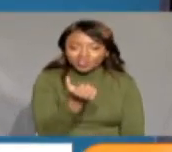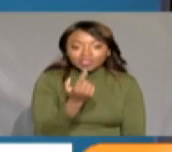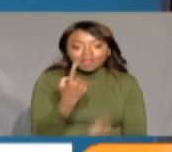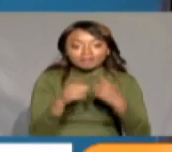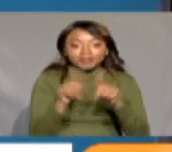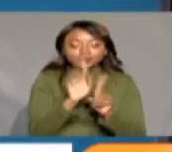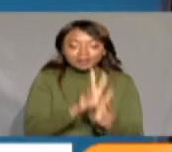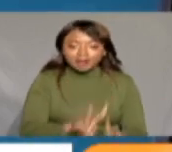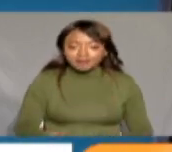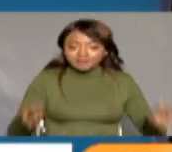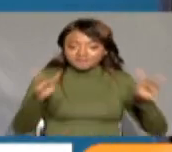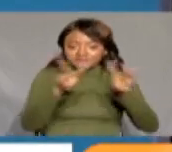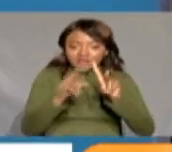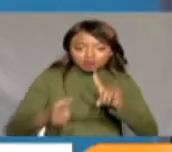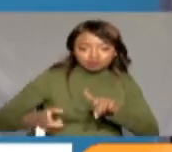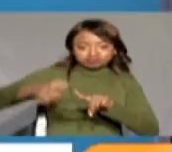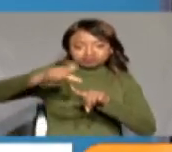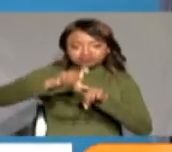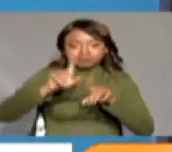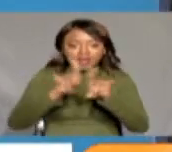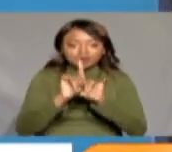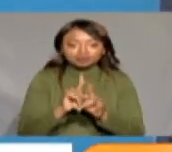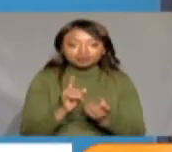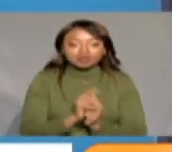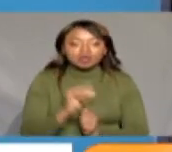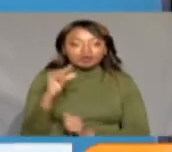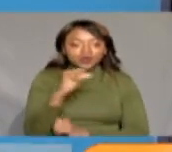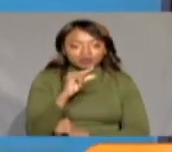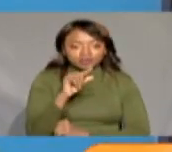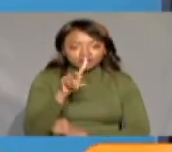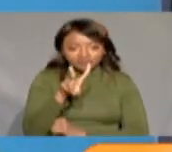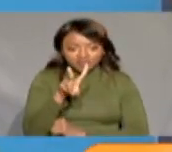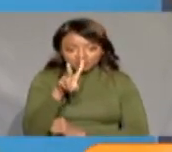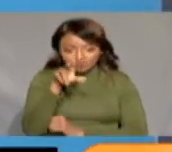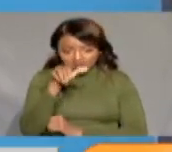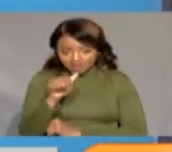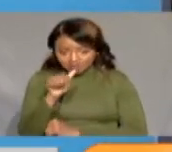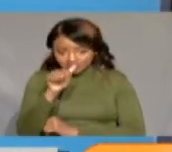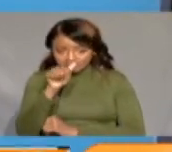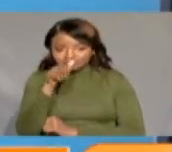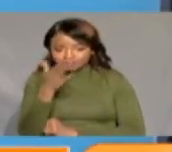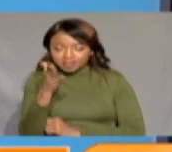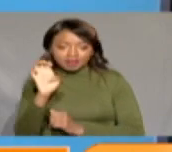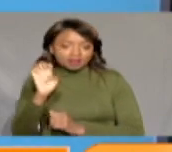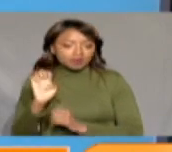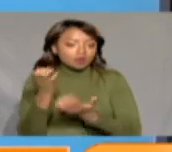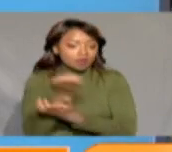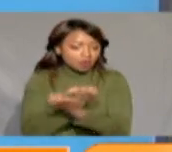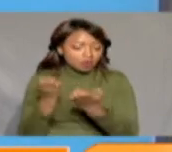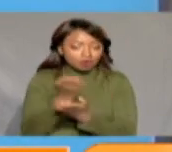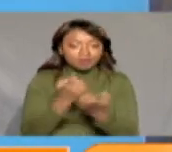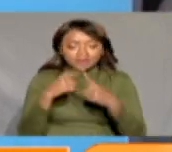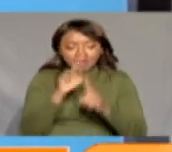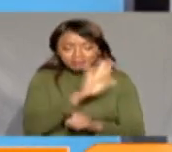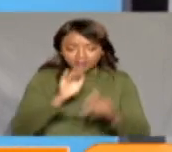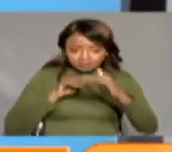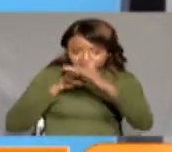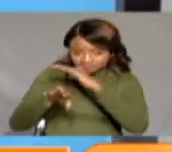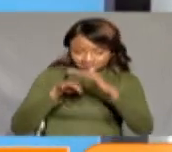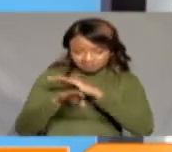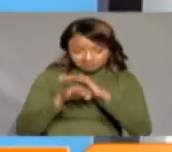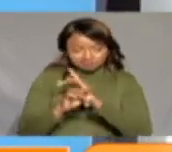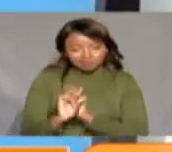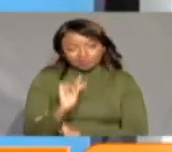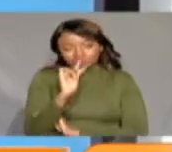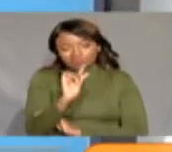value addition, to gross value added in the economy, their access to agriculture is much less.